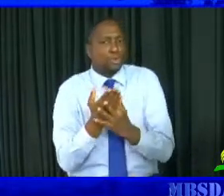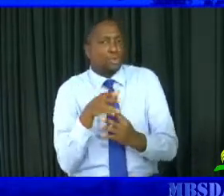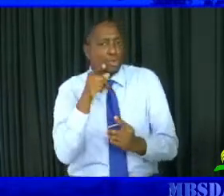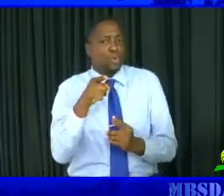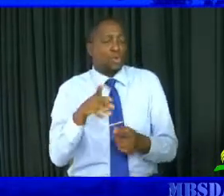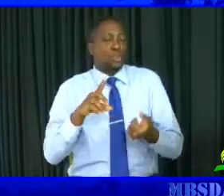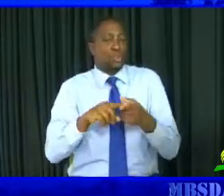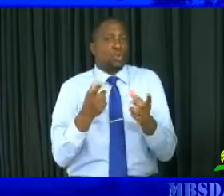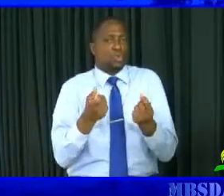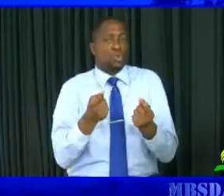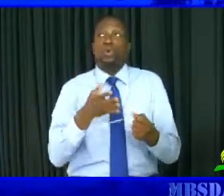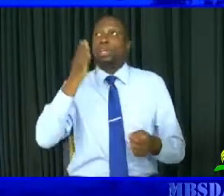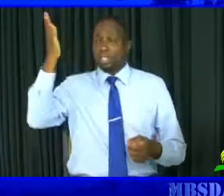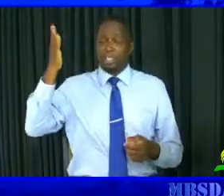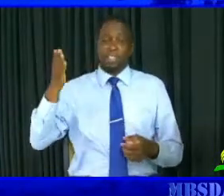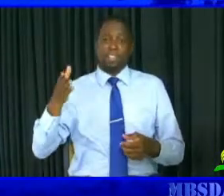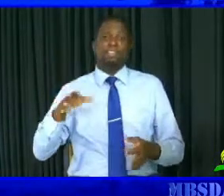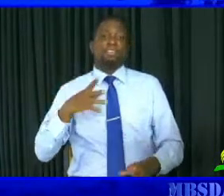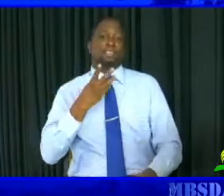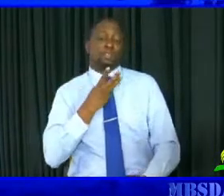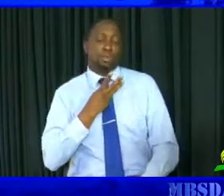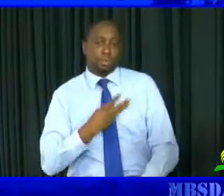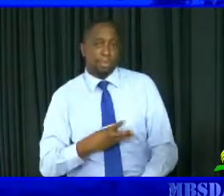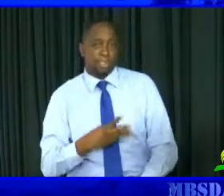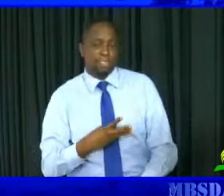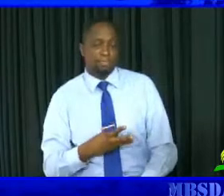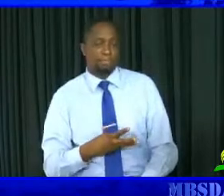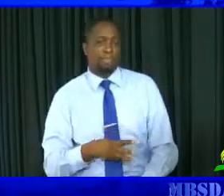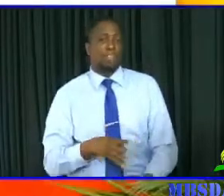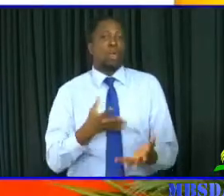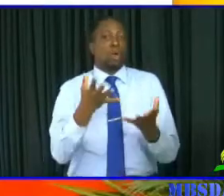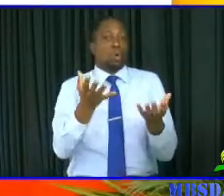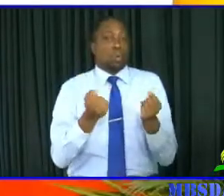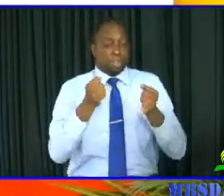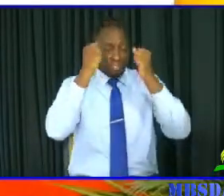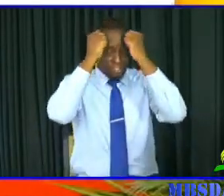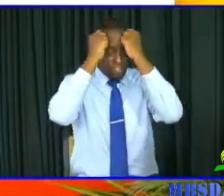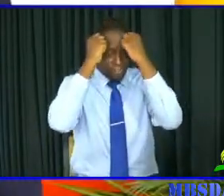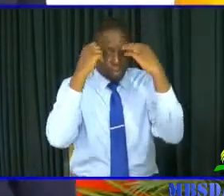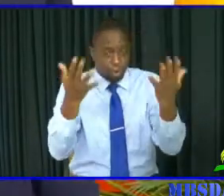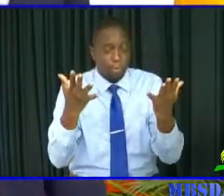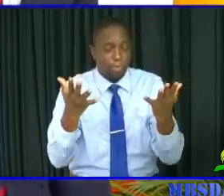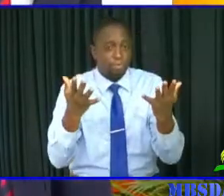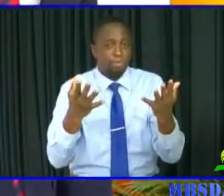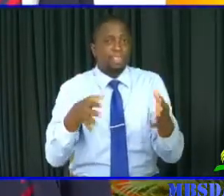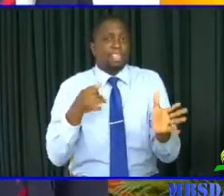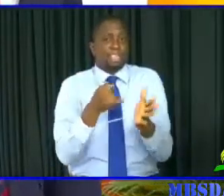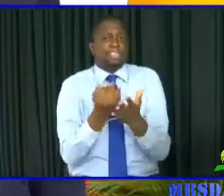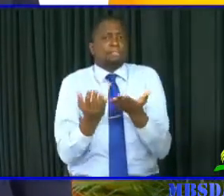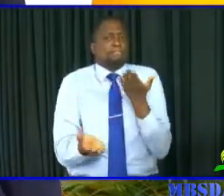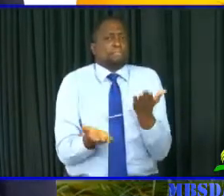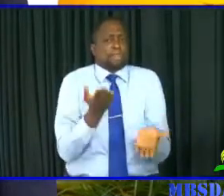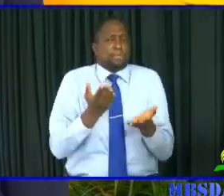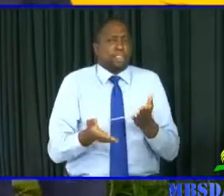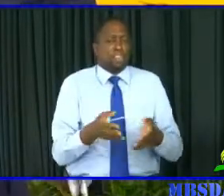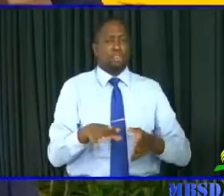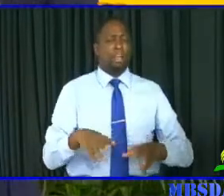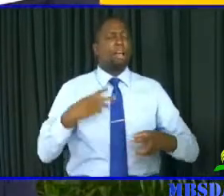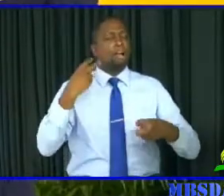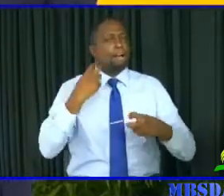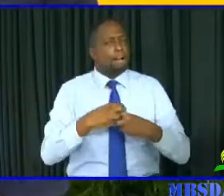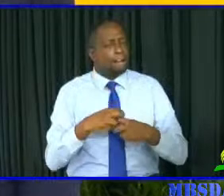and to do of his good pleasure. I want you to know this evening, my beloved brothers and sisters, it may be a difficult road,